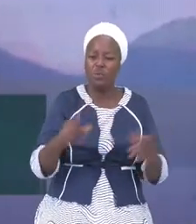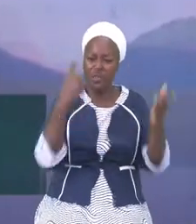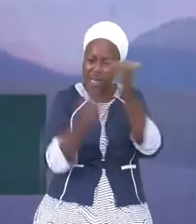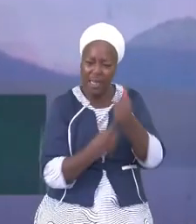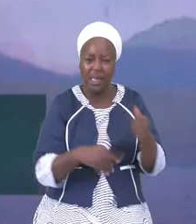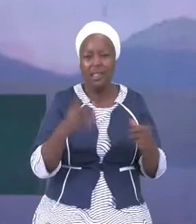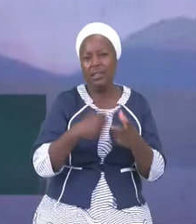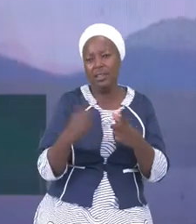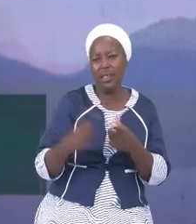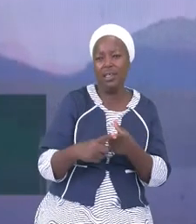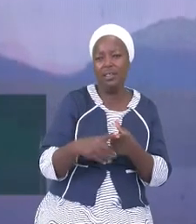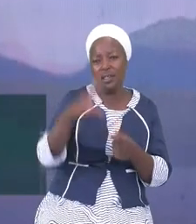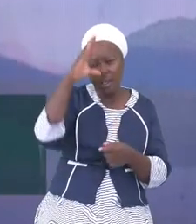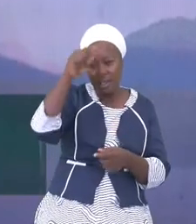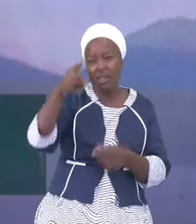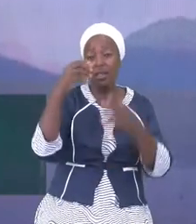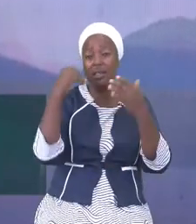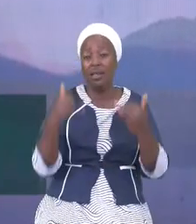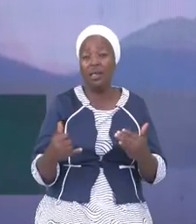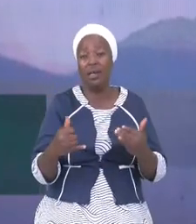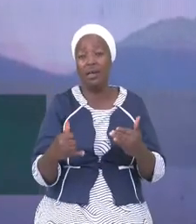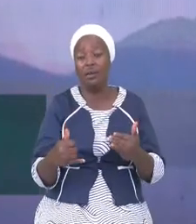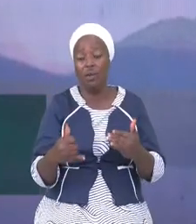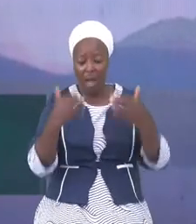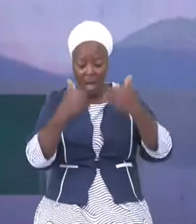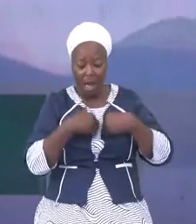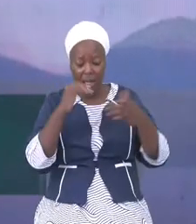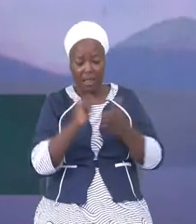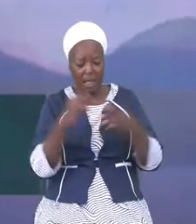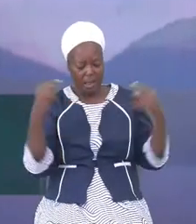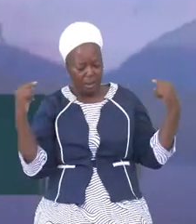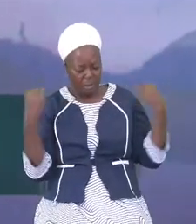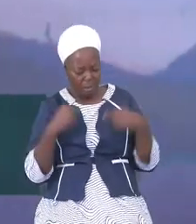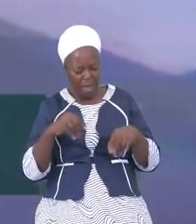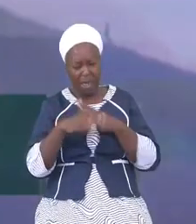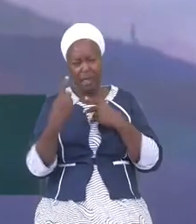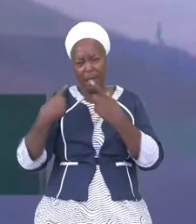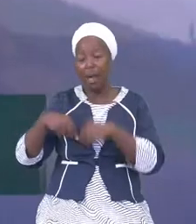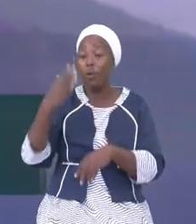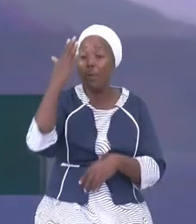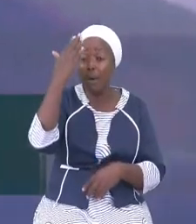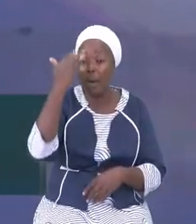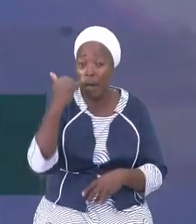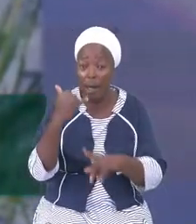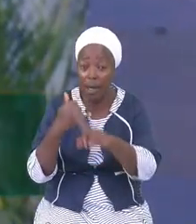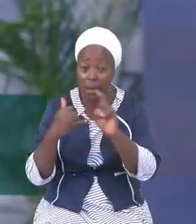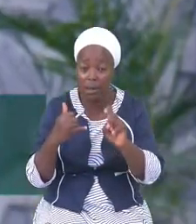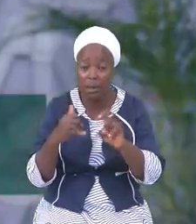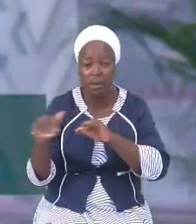he now had agony in the heart. Why did I